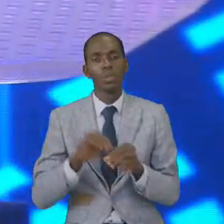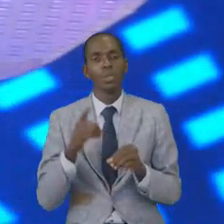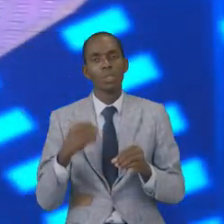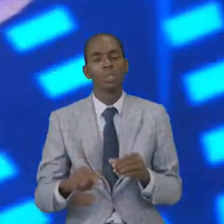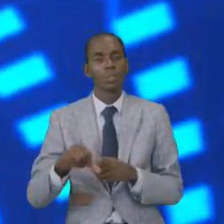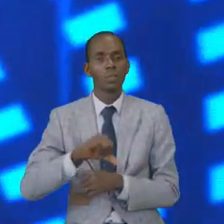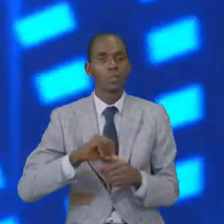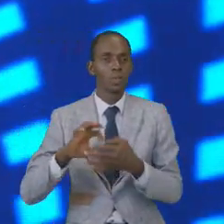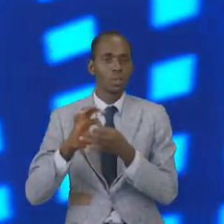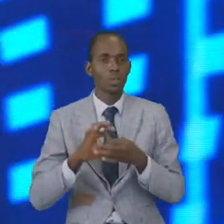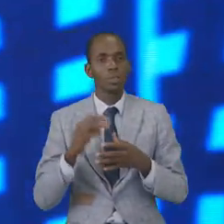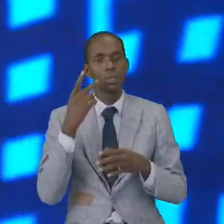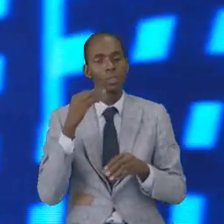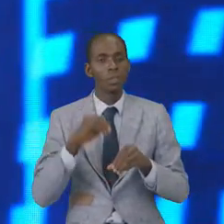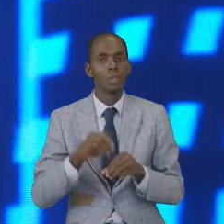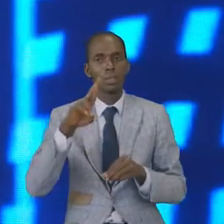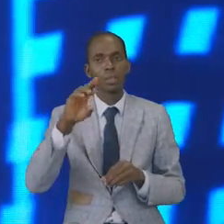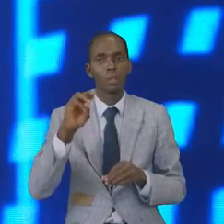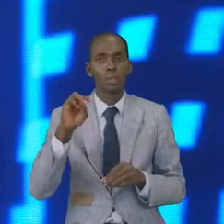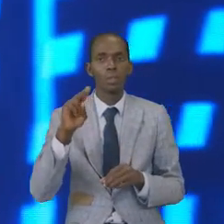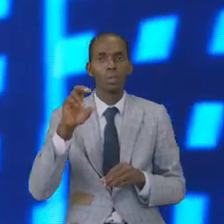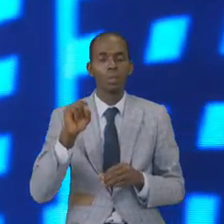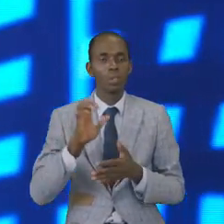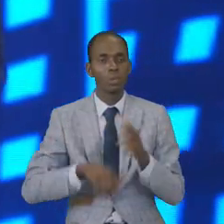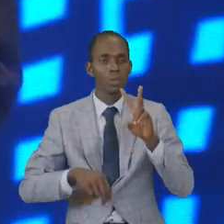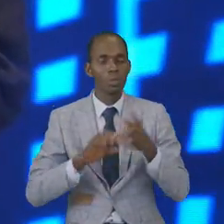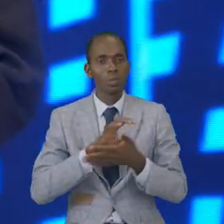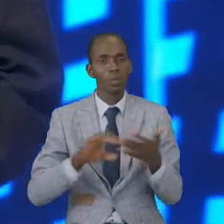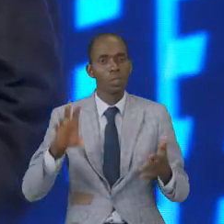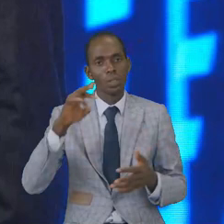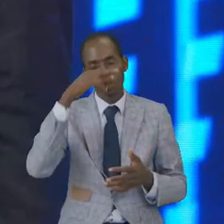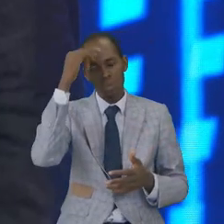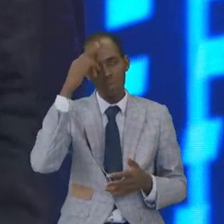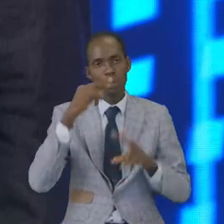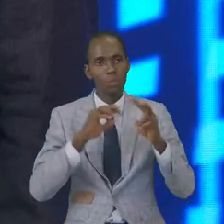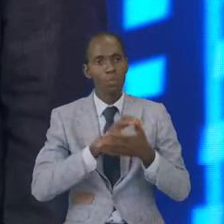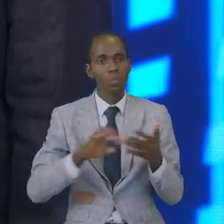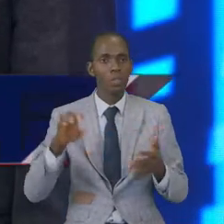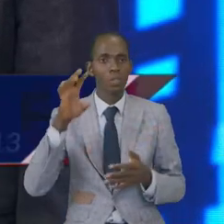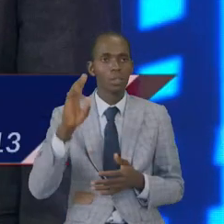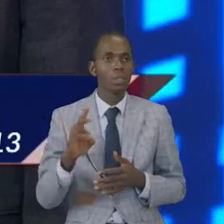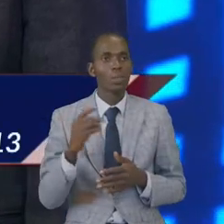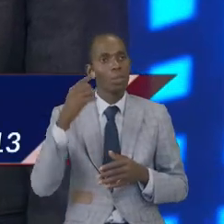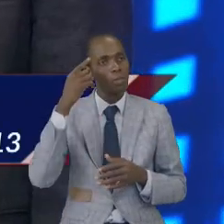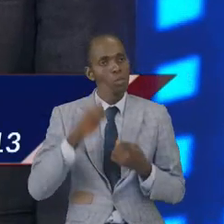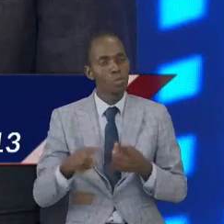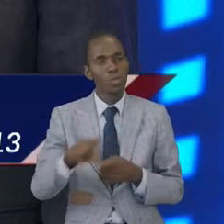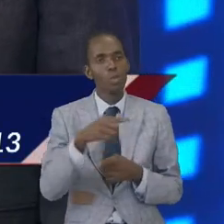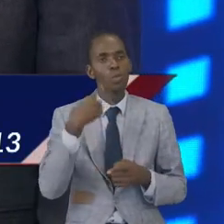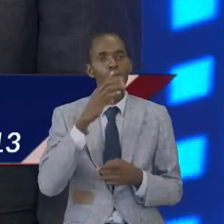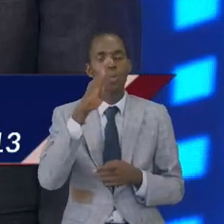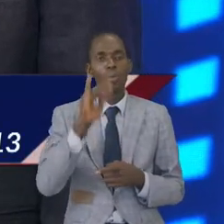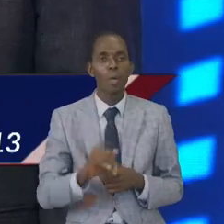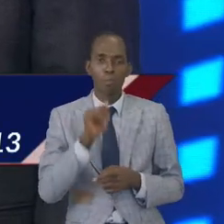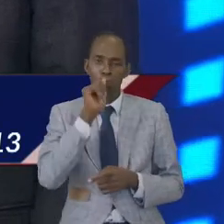2, reading from verse 7, Romans chapter 2, verse 7, to them who by patient continuance